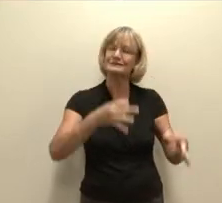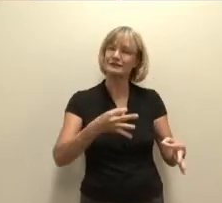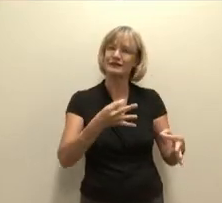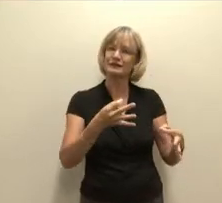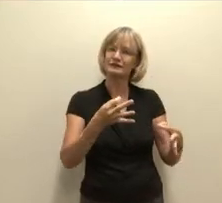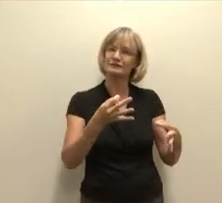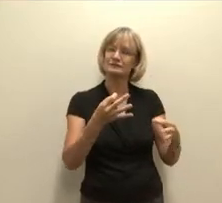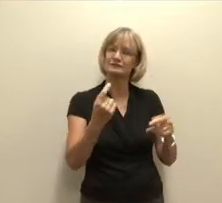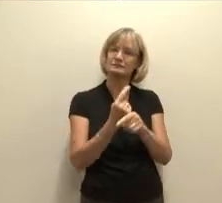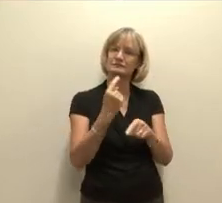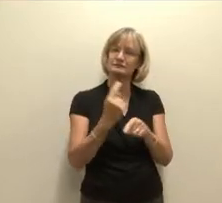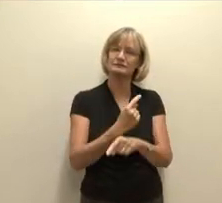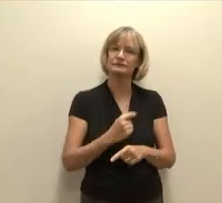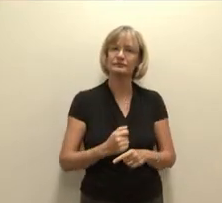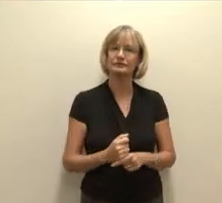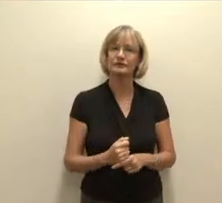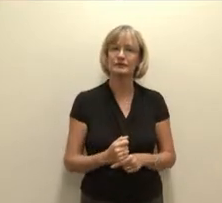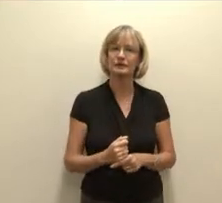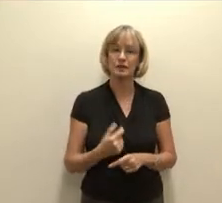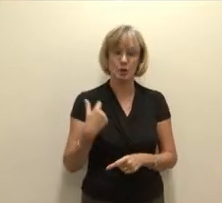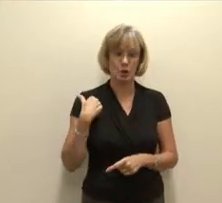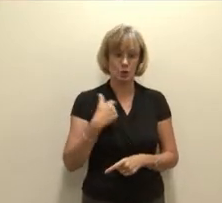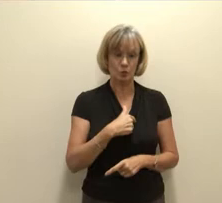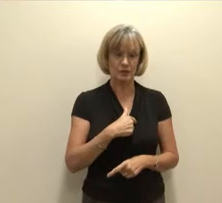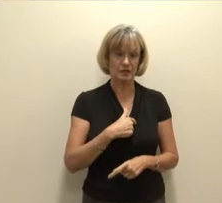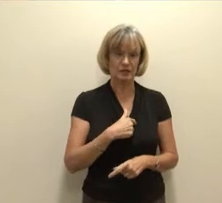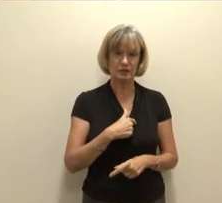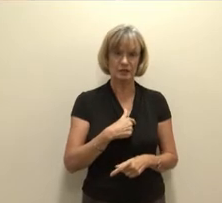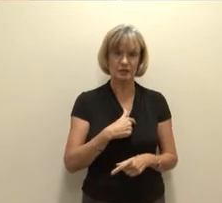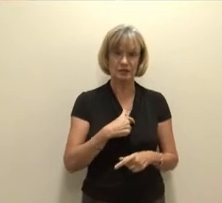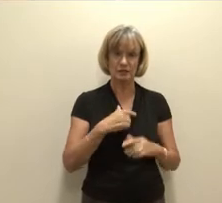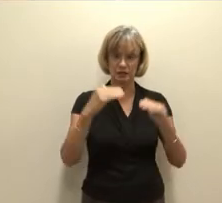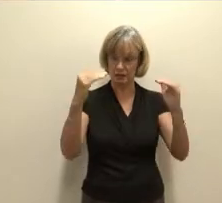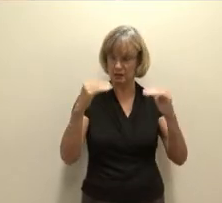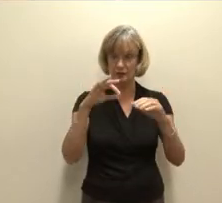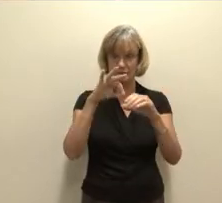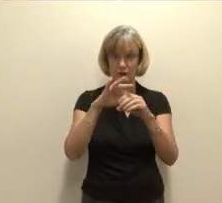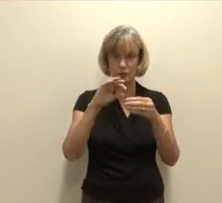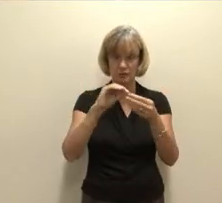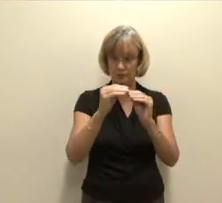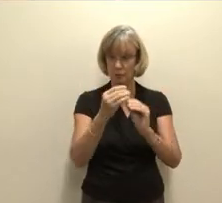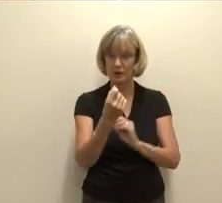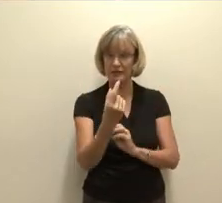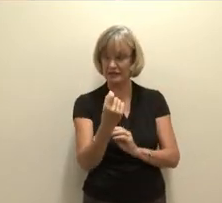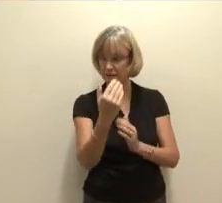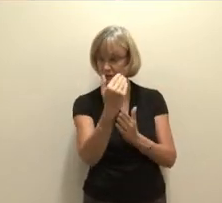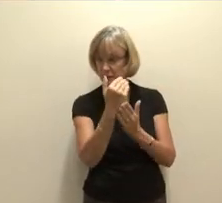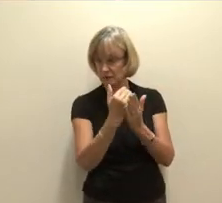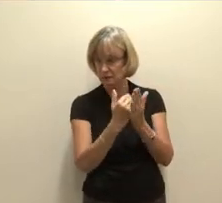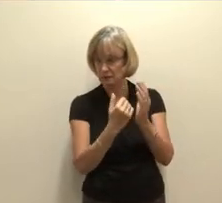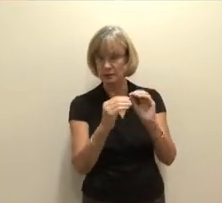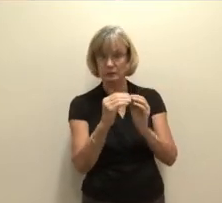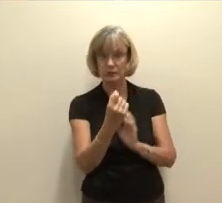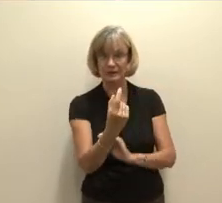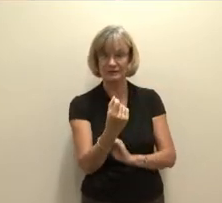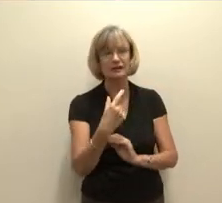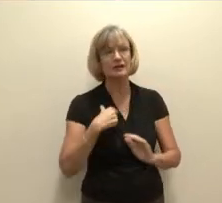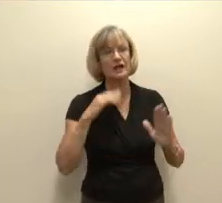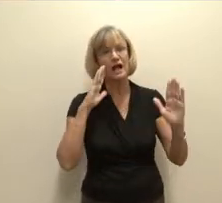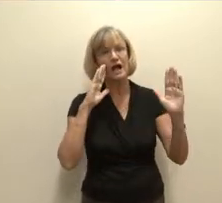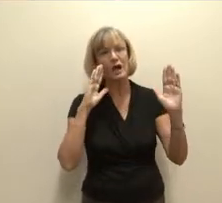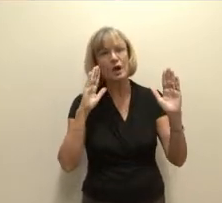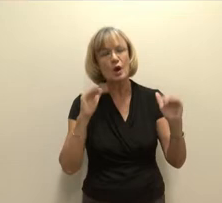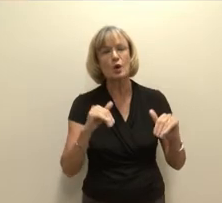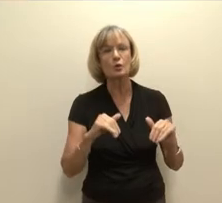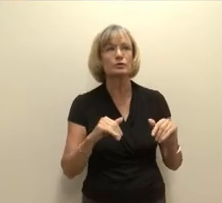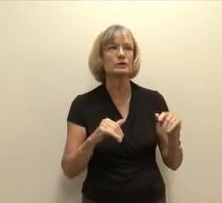decisions. As we come to item number 11 on the agenda, my hopes is that that item is